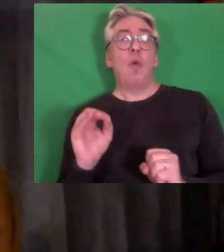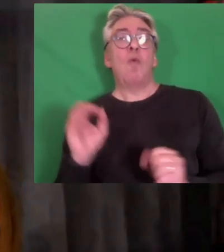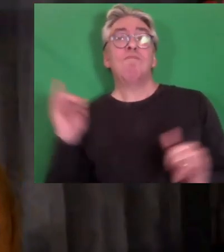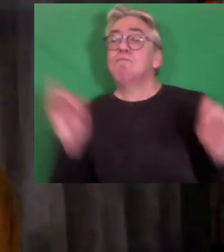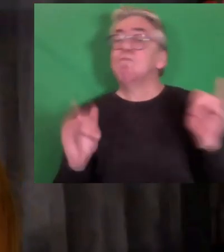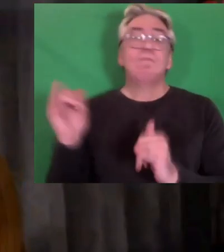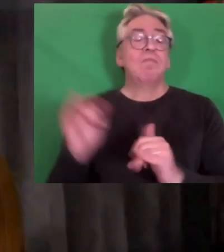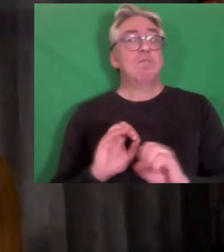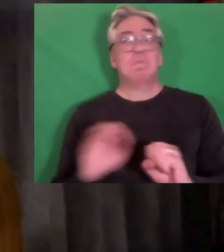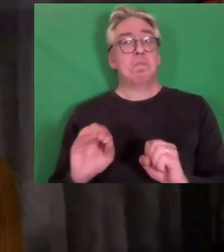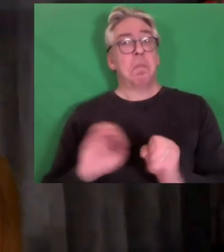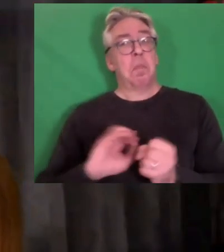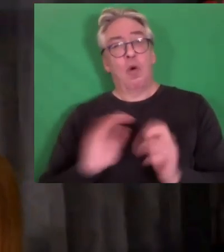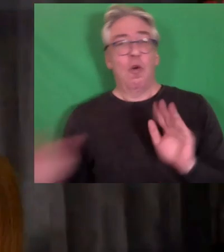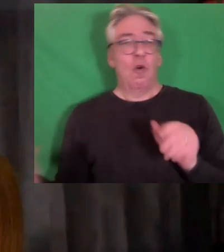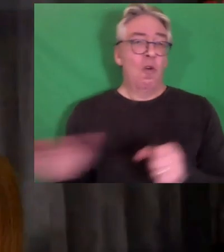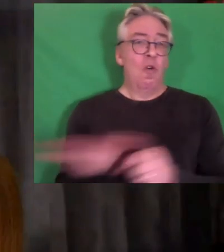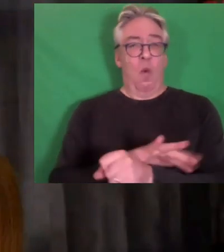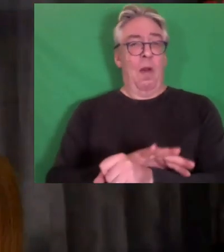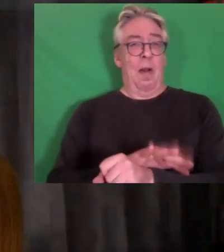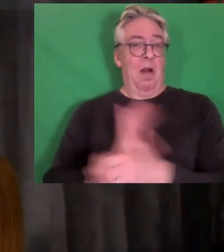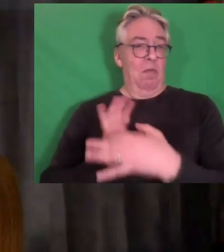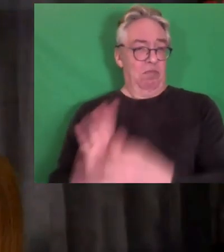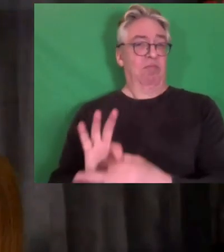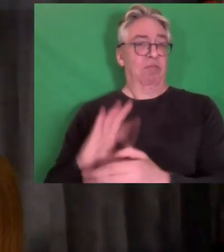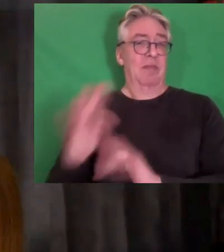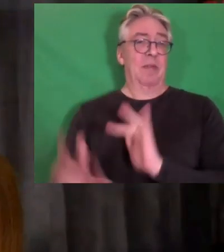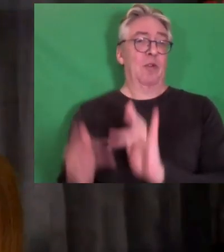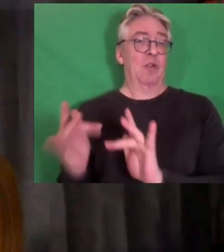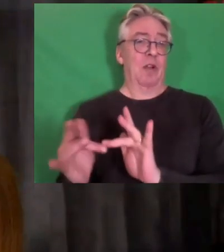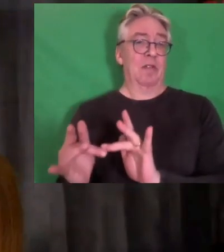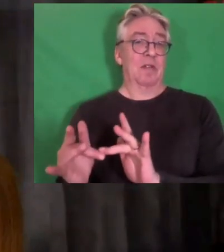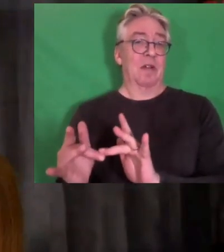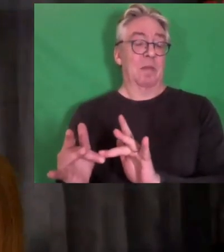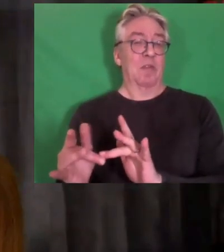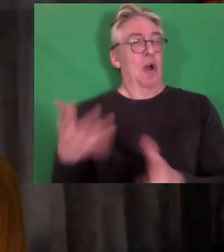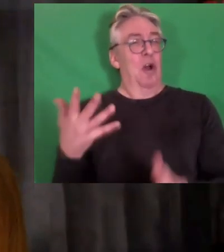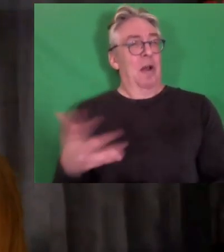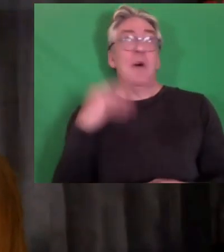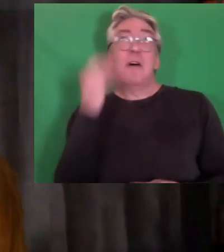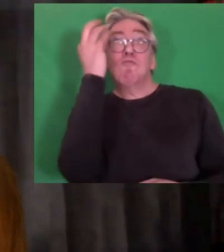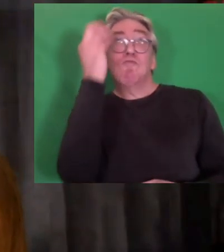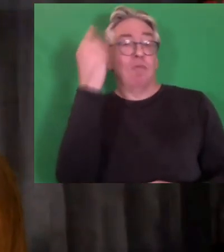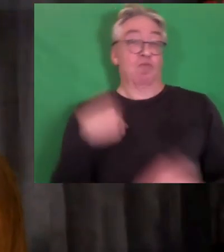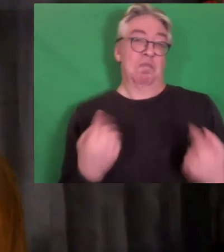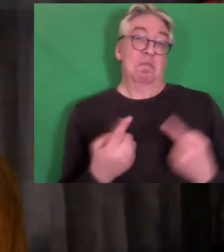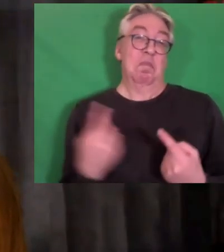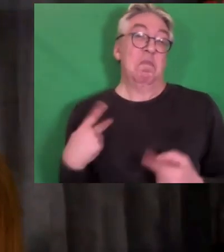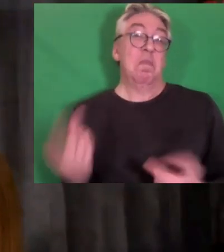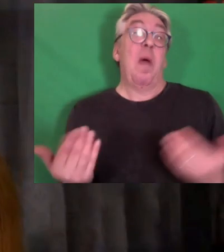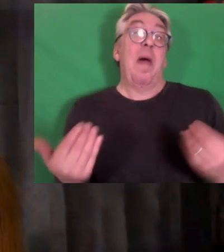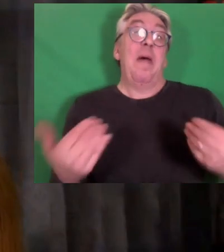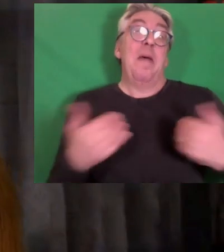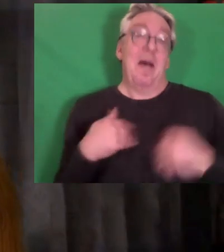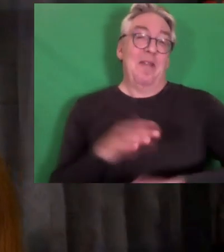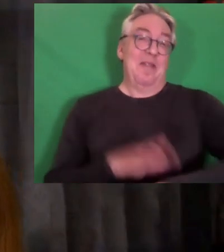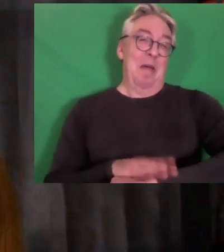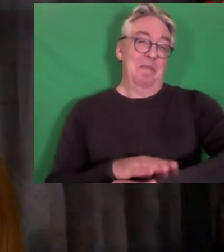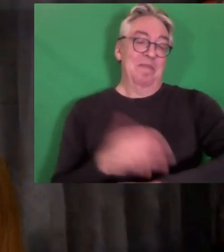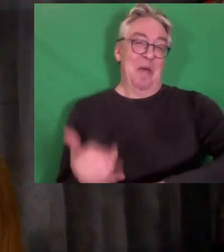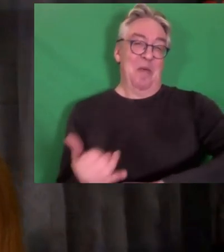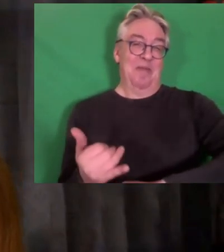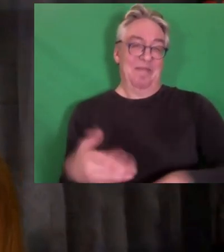But I mean, of course, we have to figure out a way to do that during the COVID times. And it's not going to go away soon, I